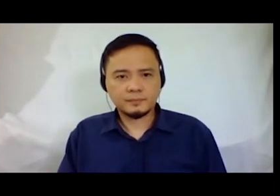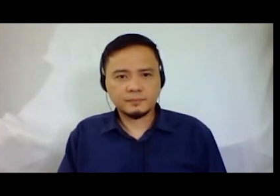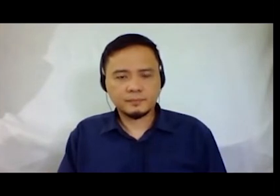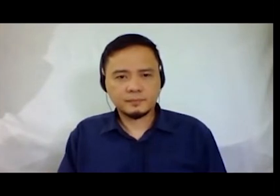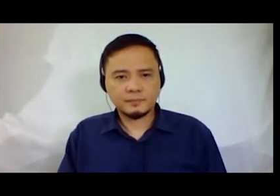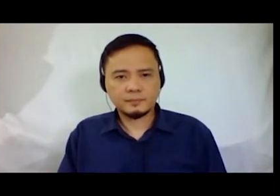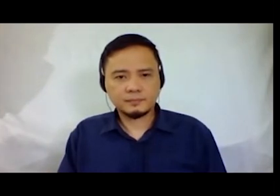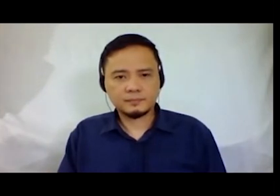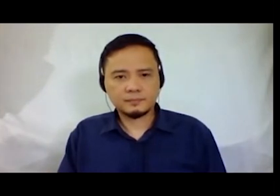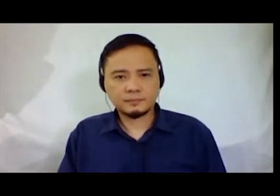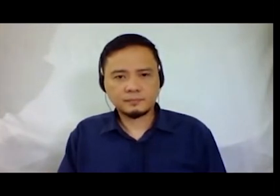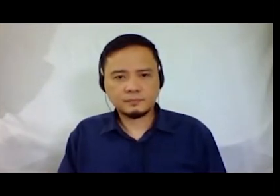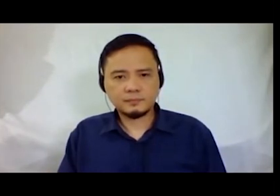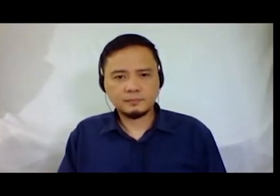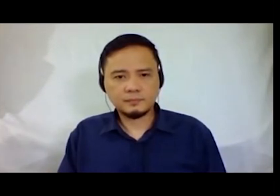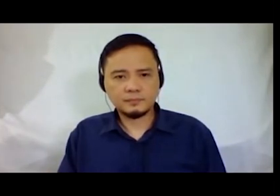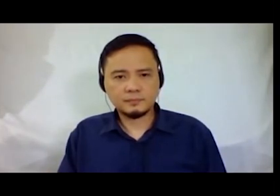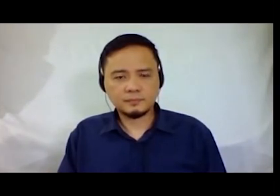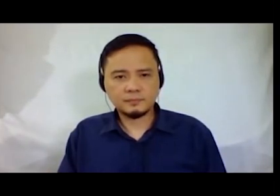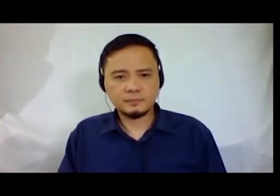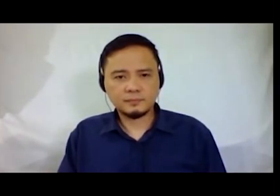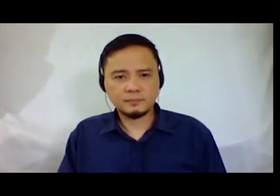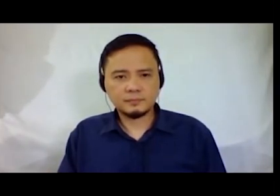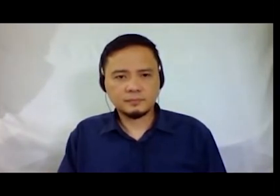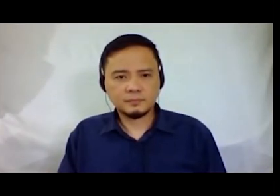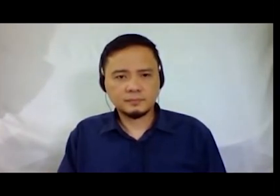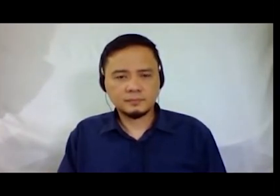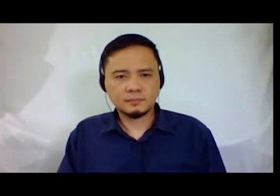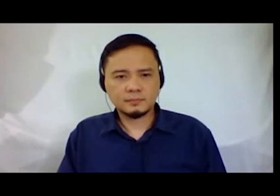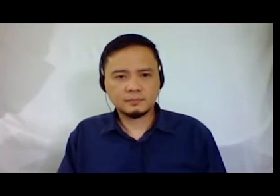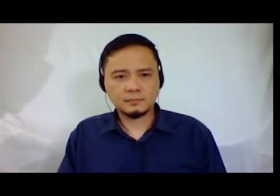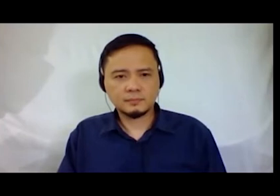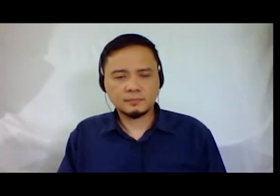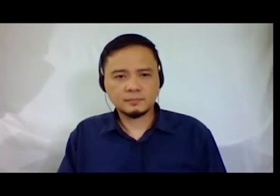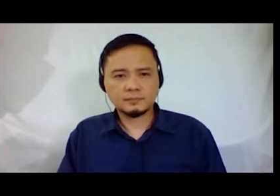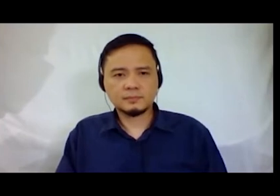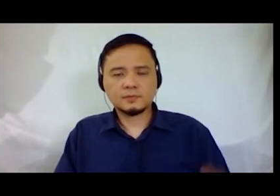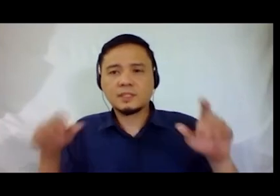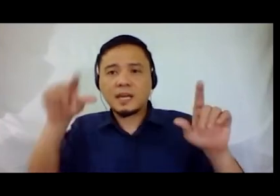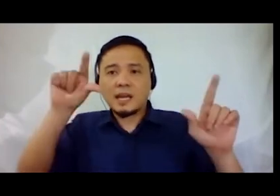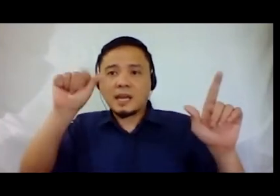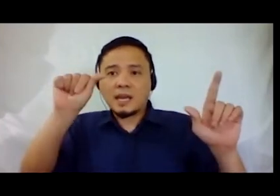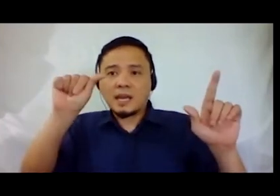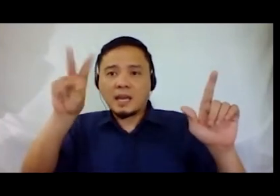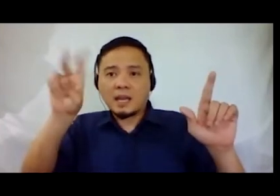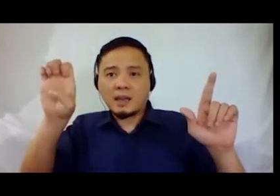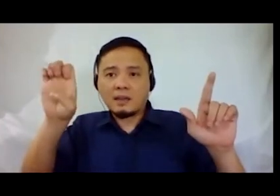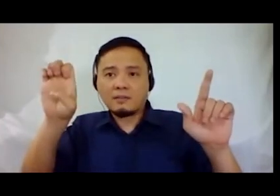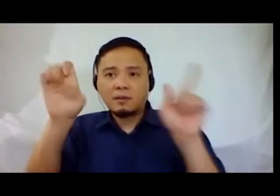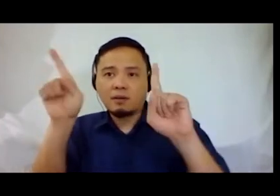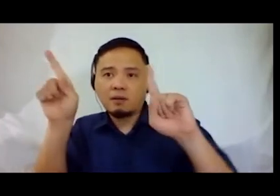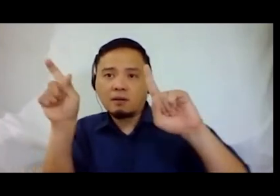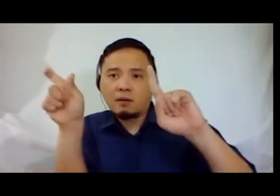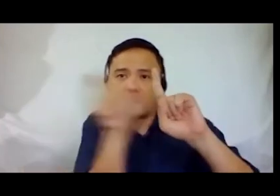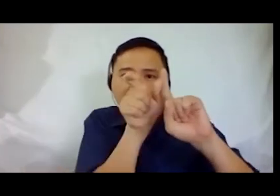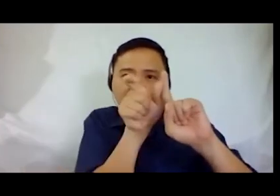And then gave birth to, bring that over to the slash, no